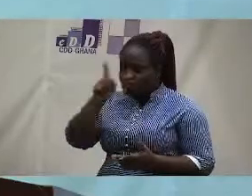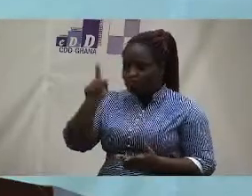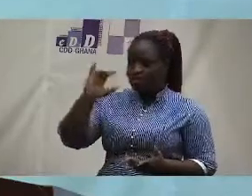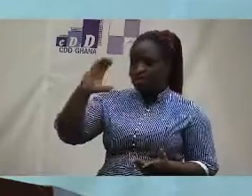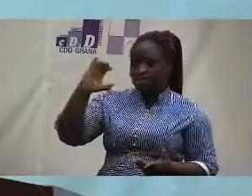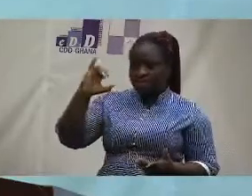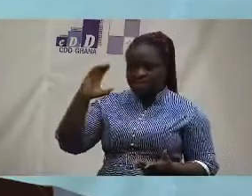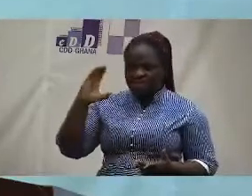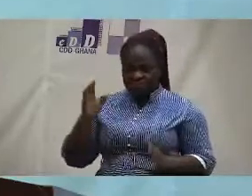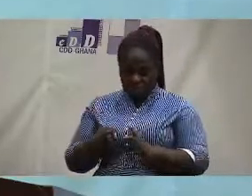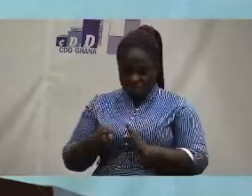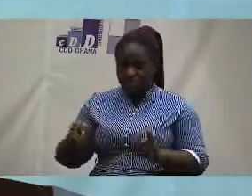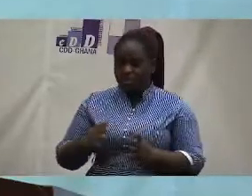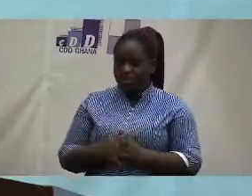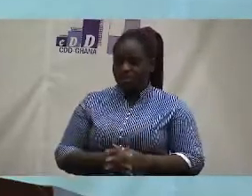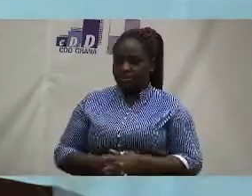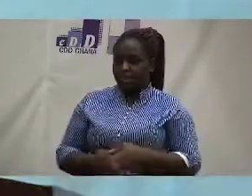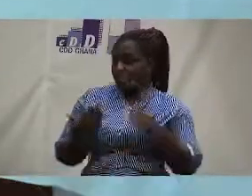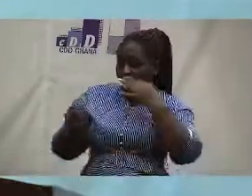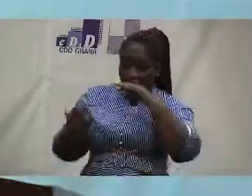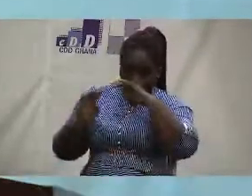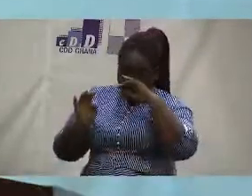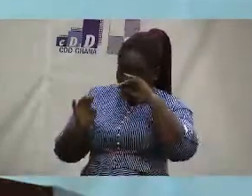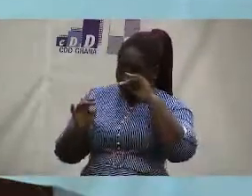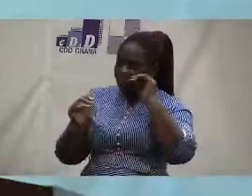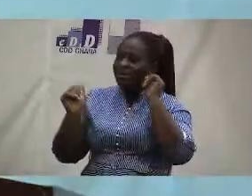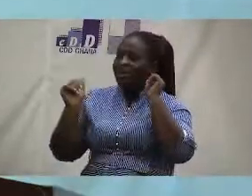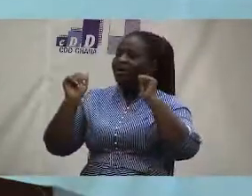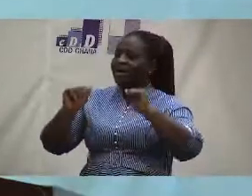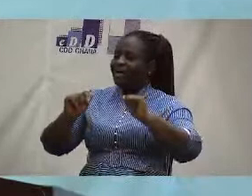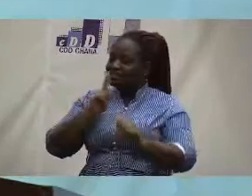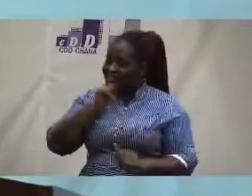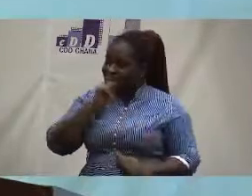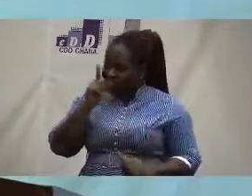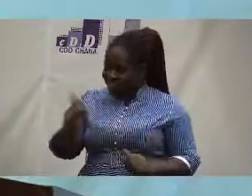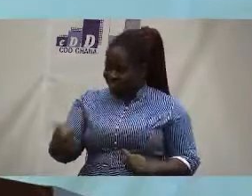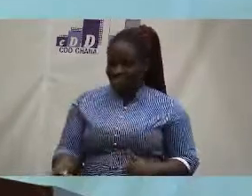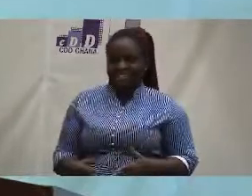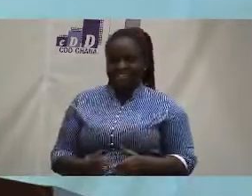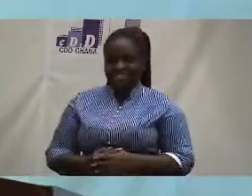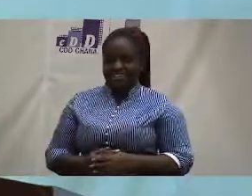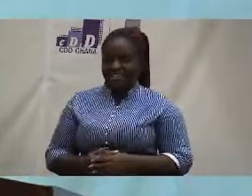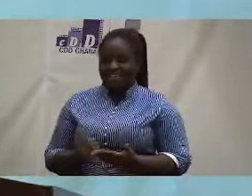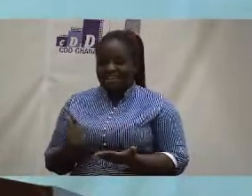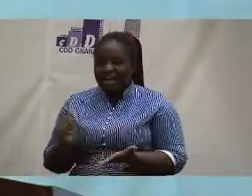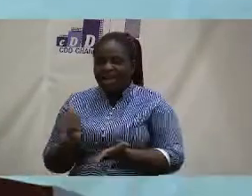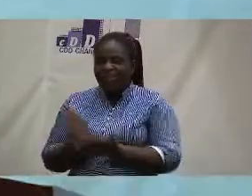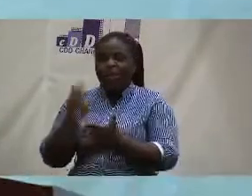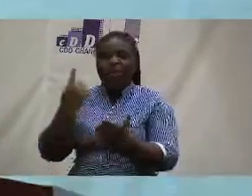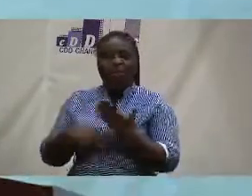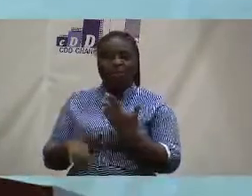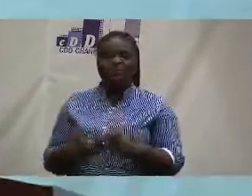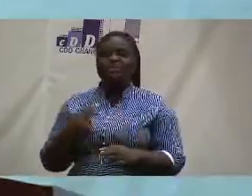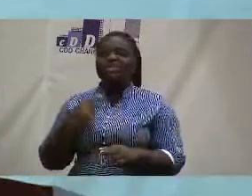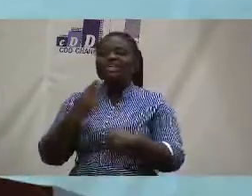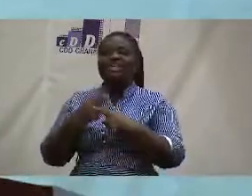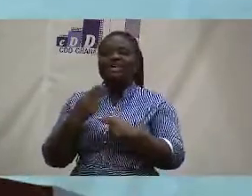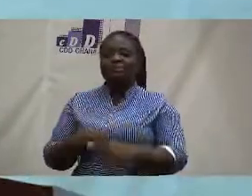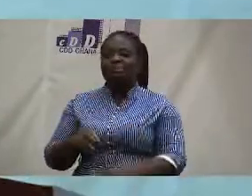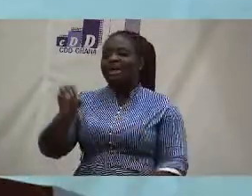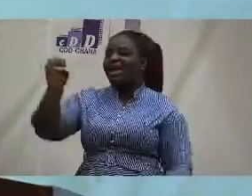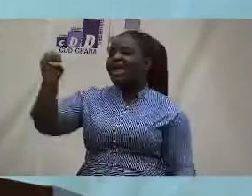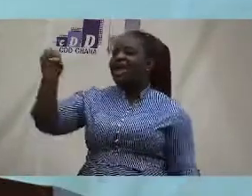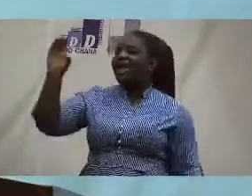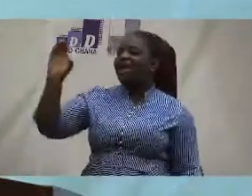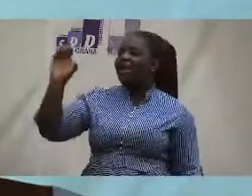space itself. Maybe then we can truly harness the potential of what they call the ECOWAS of the